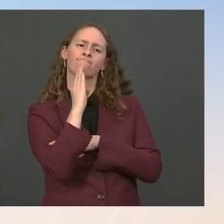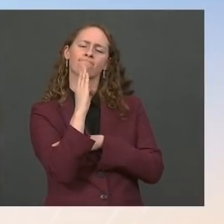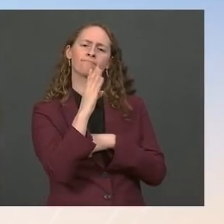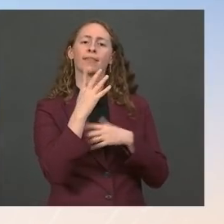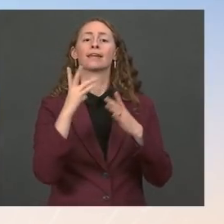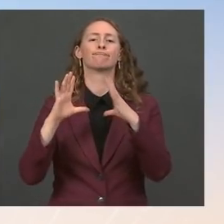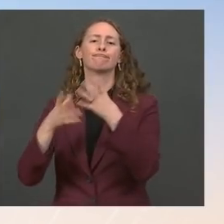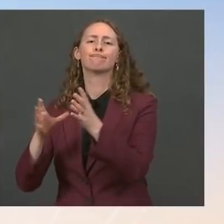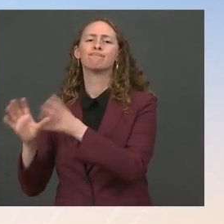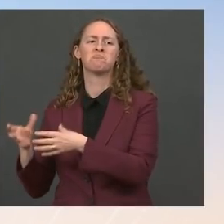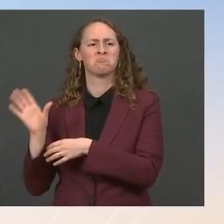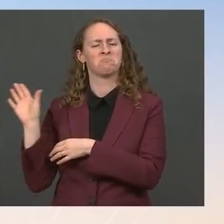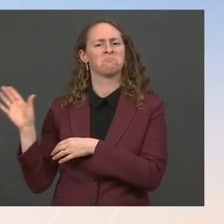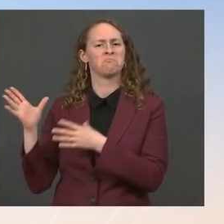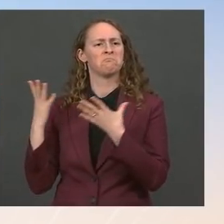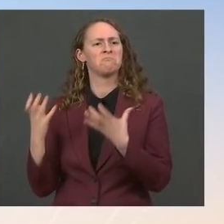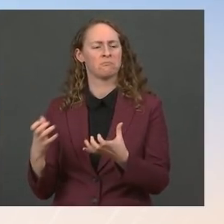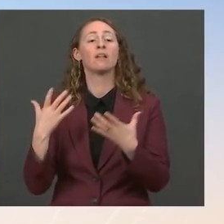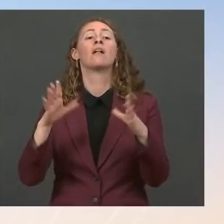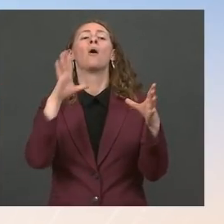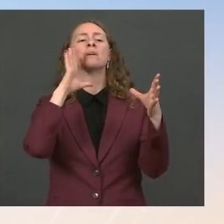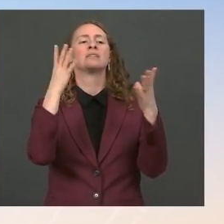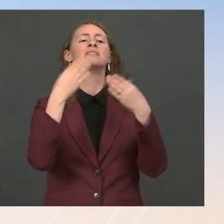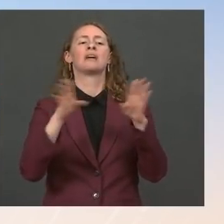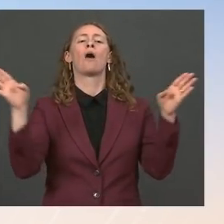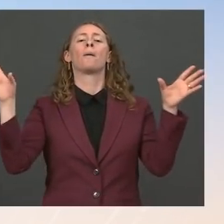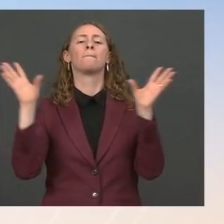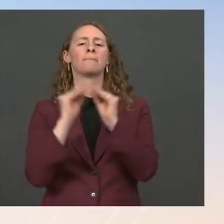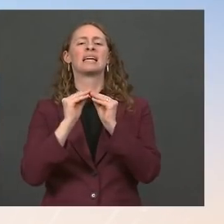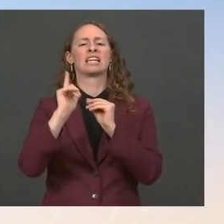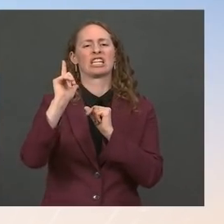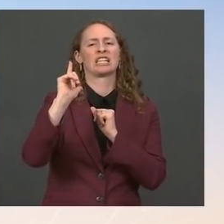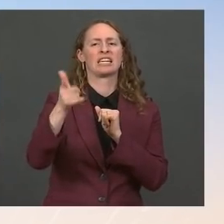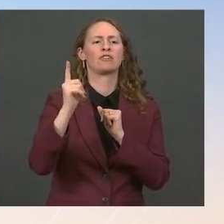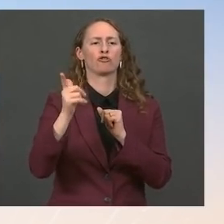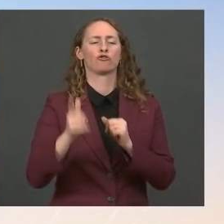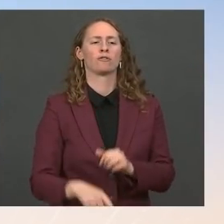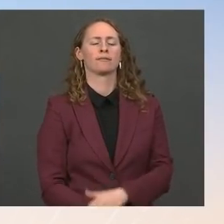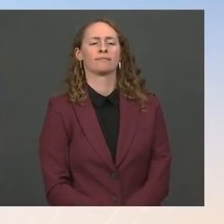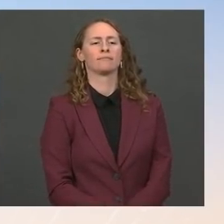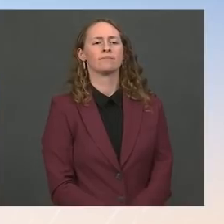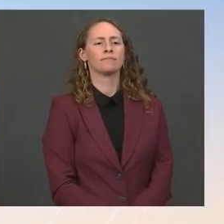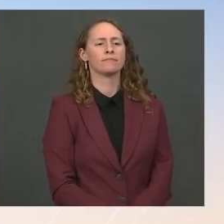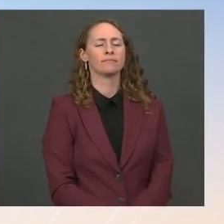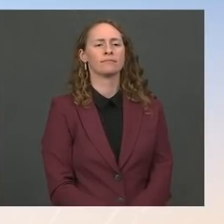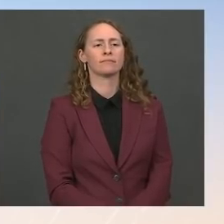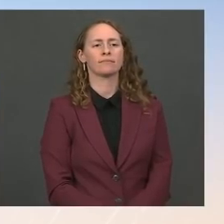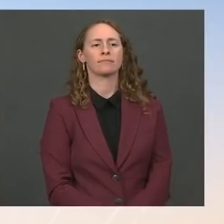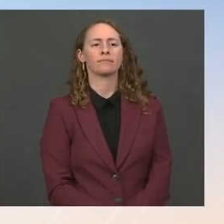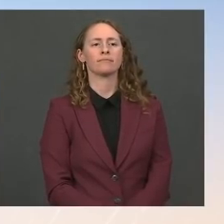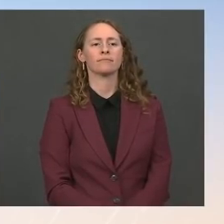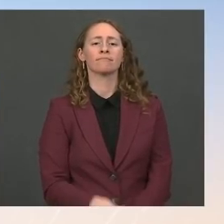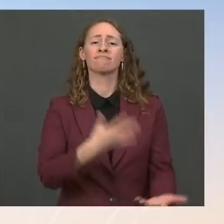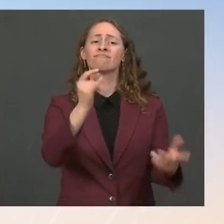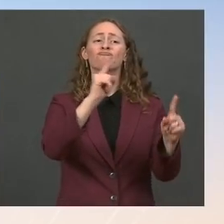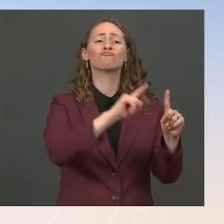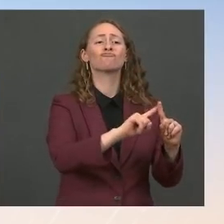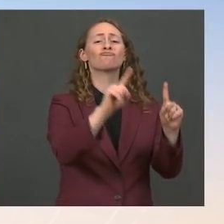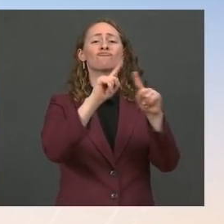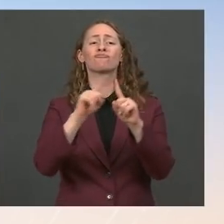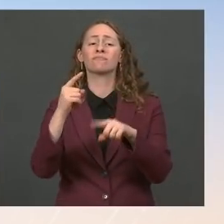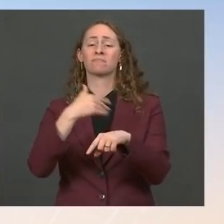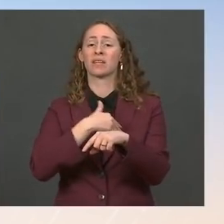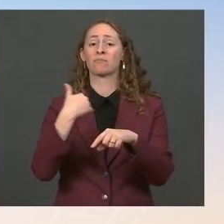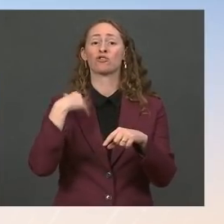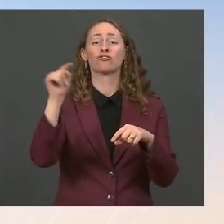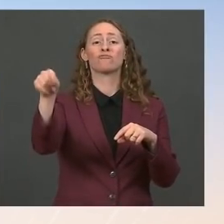and then have broader meetings with these members later this afternoon. But I would note, and some of this has been reported, different members have been meeting with each other outside